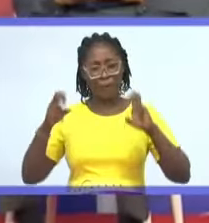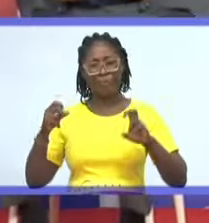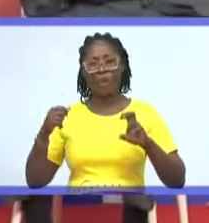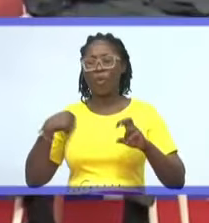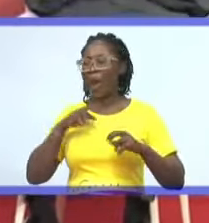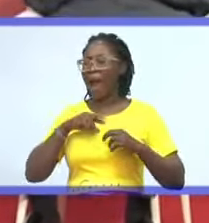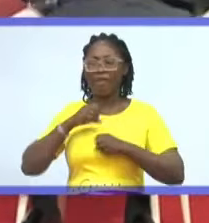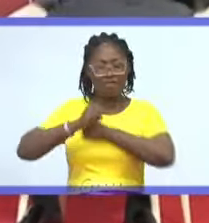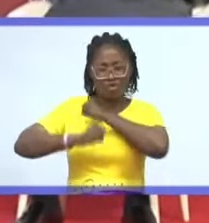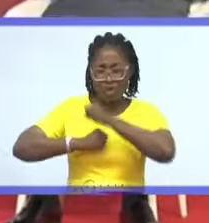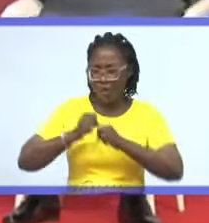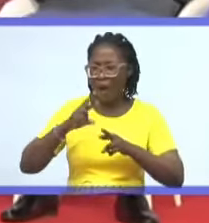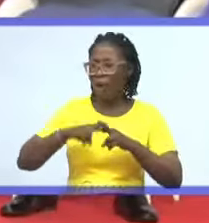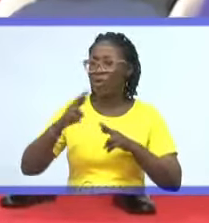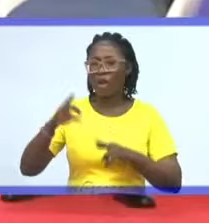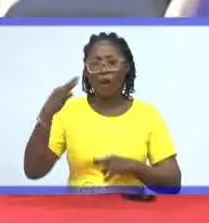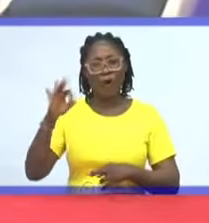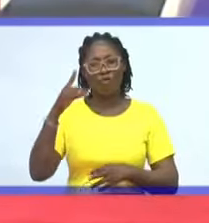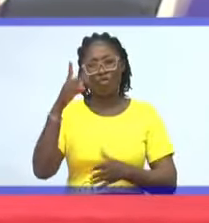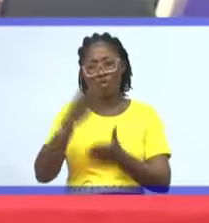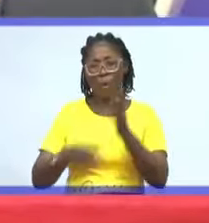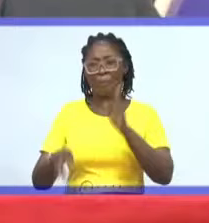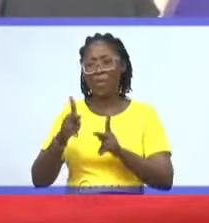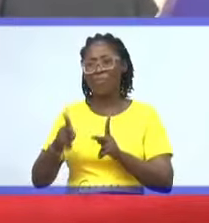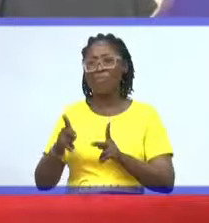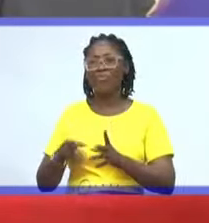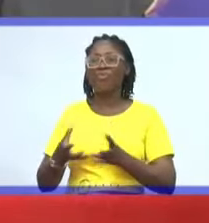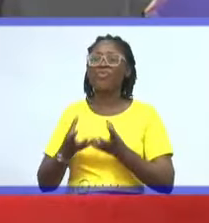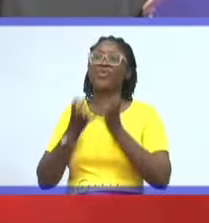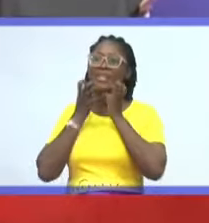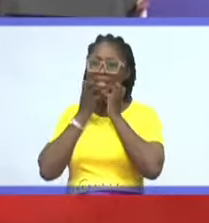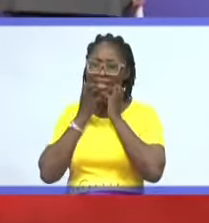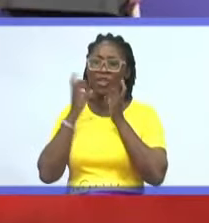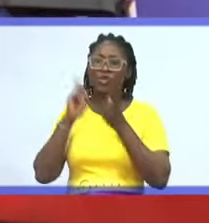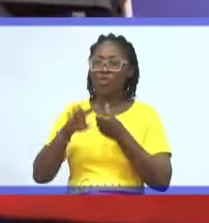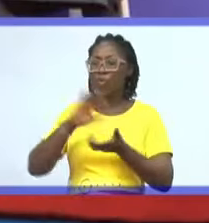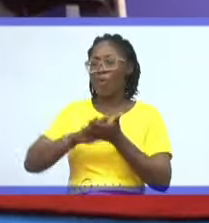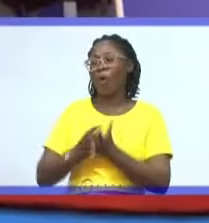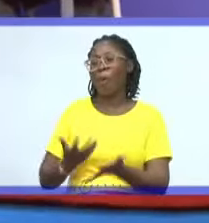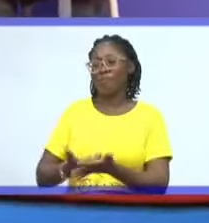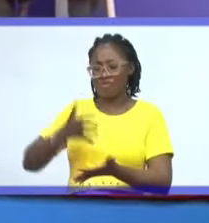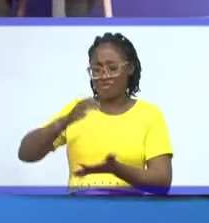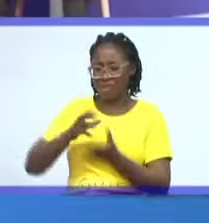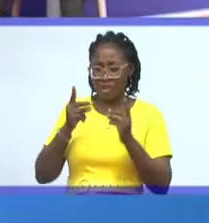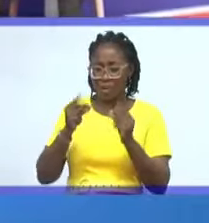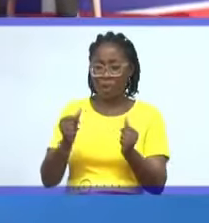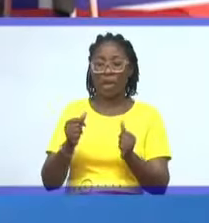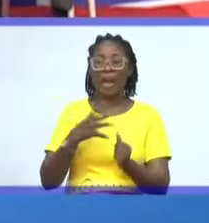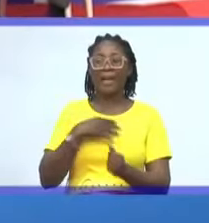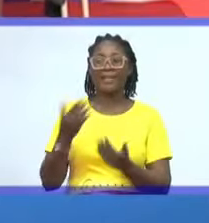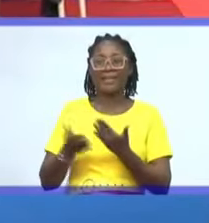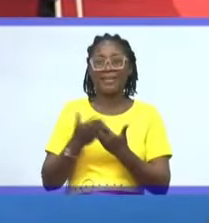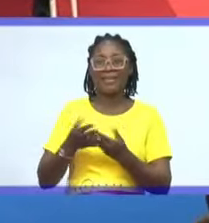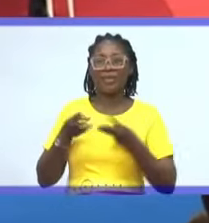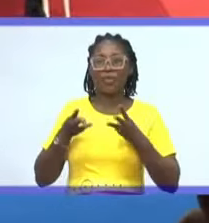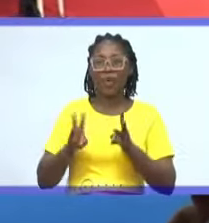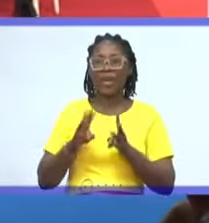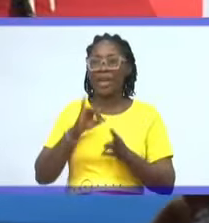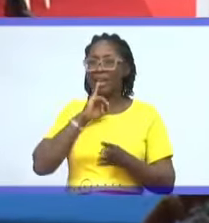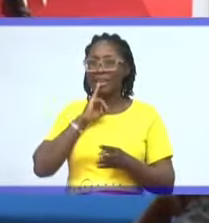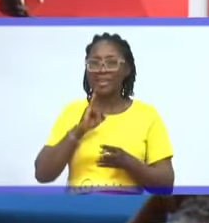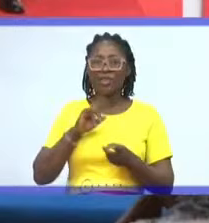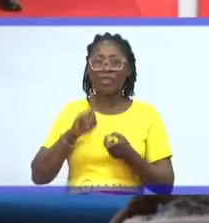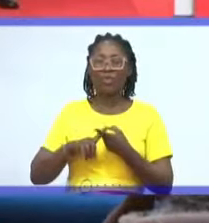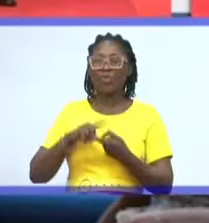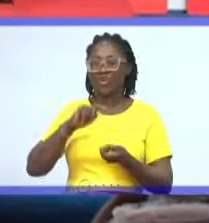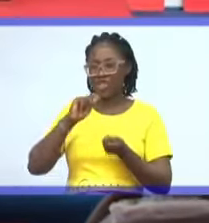consequences of some people's burning desire to get rich quickly, and the easiest way was manipulation of exchange rate,